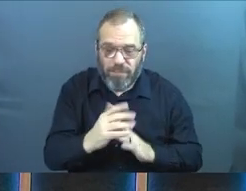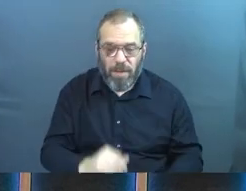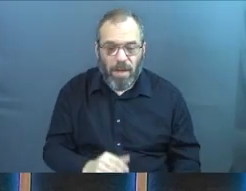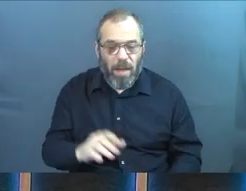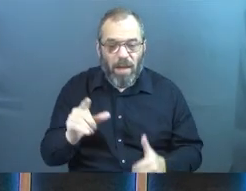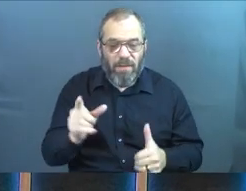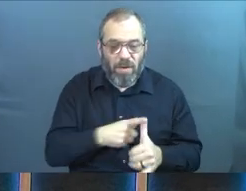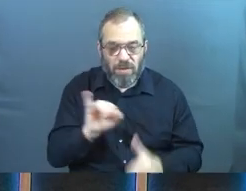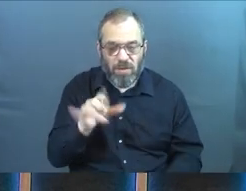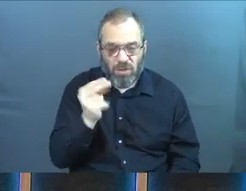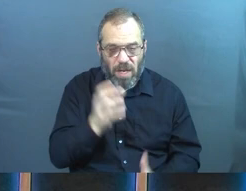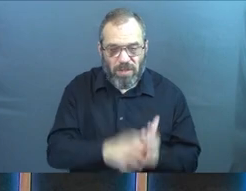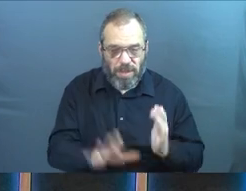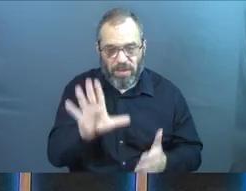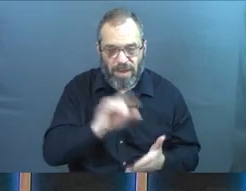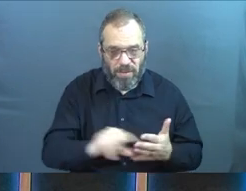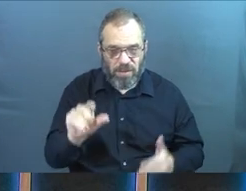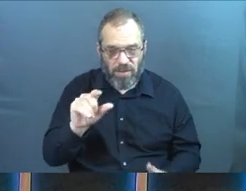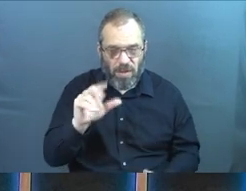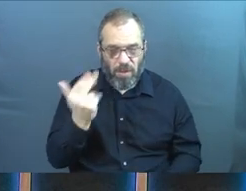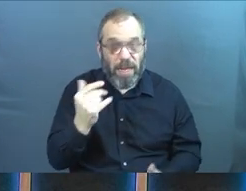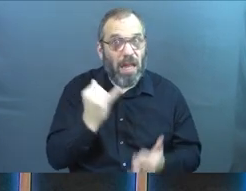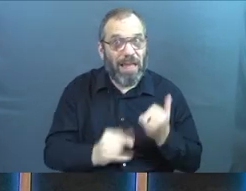1 John 5:13, last verse.